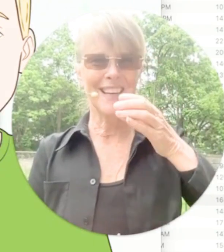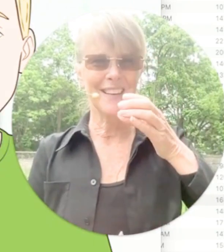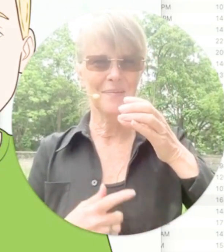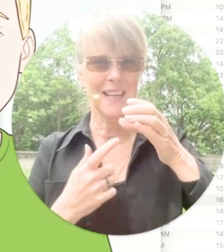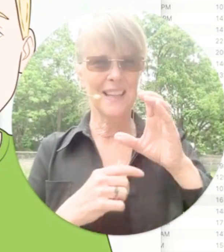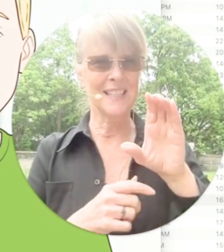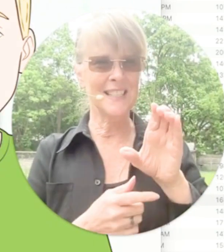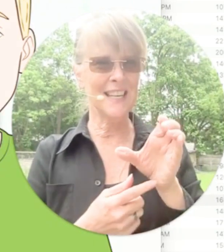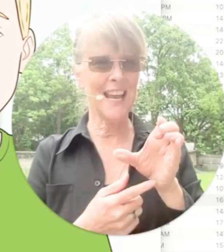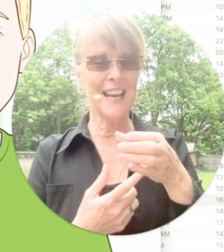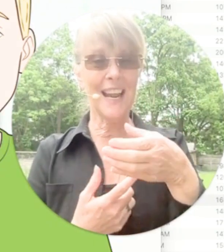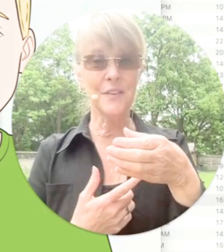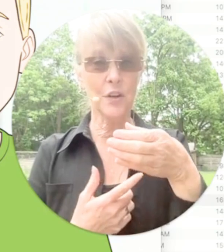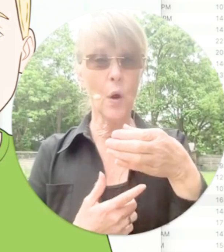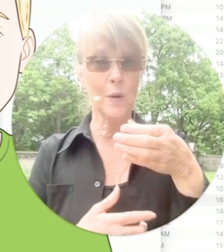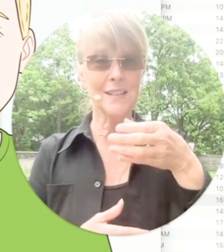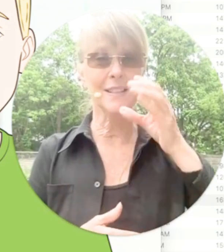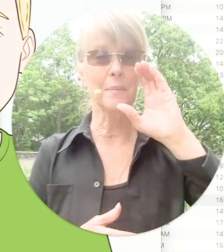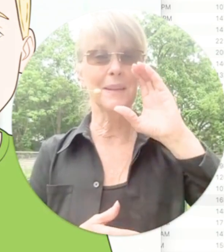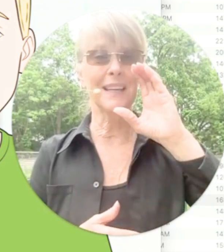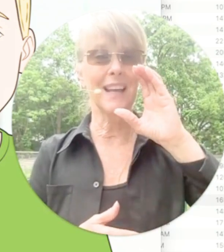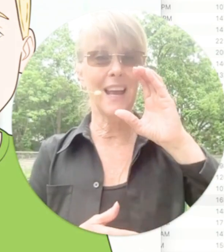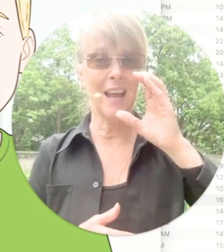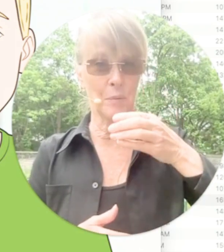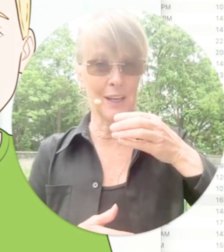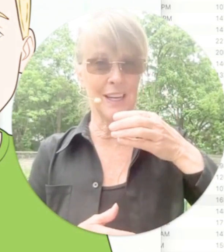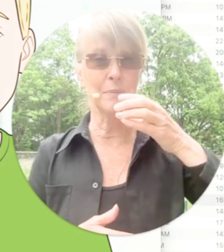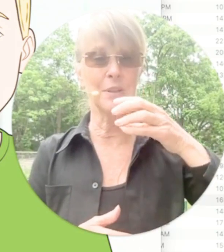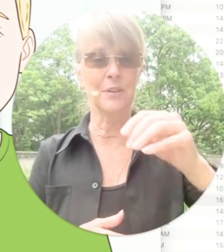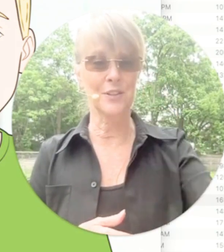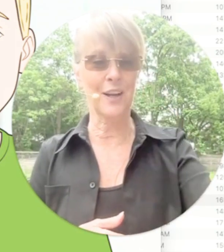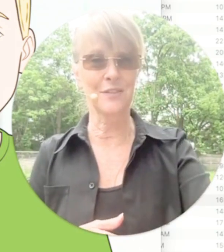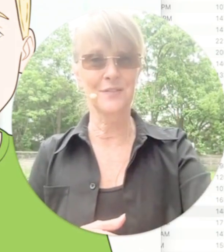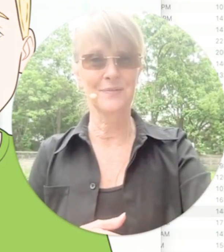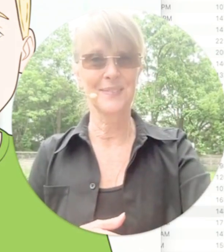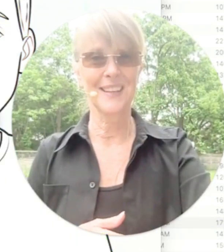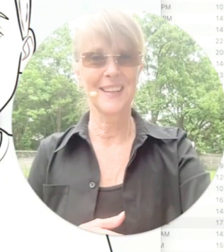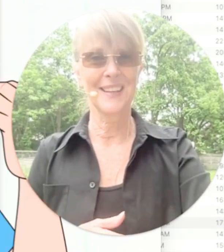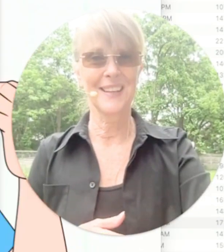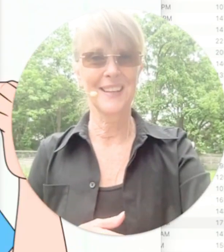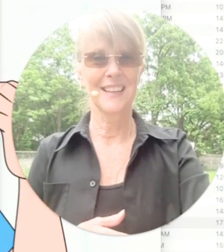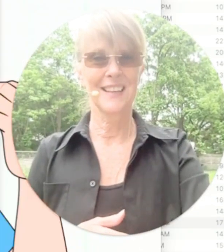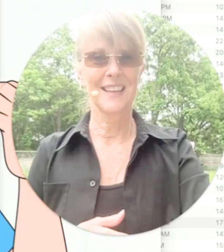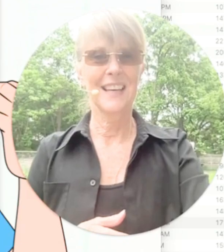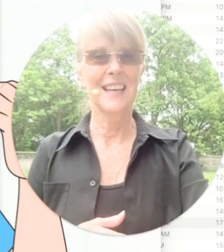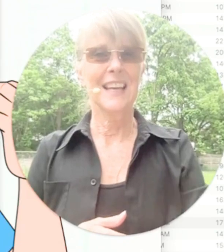Drink. The C hand as if you're holding something and bring it up to yourself.